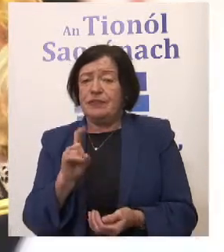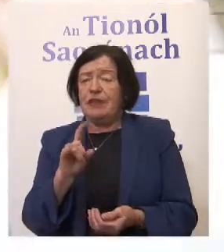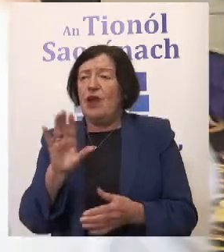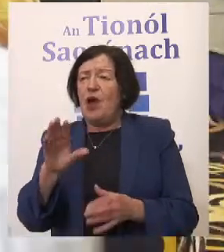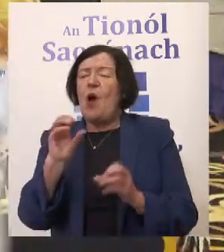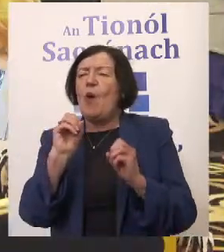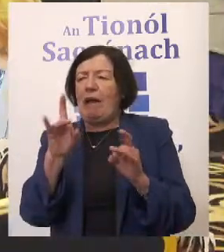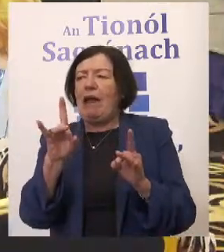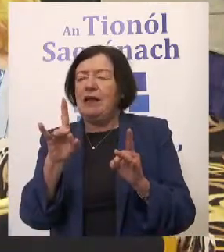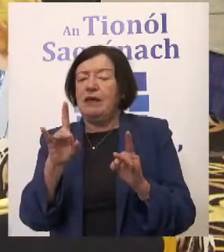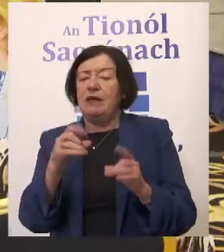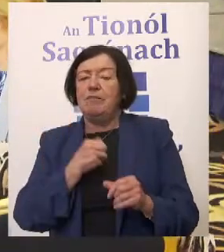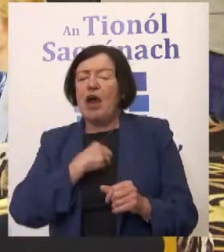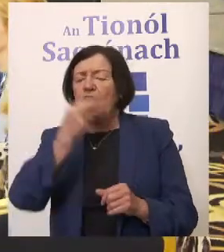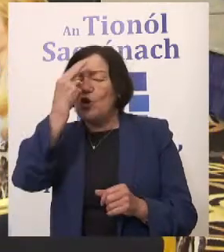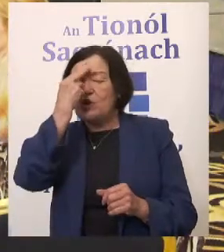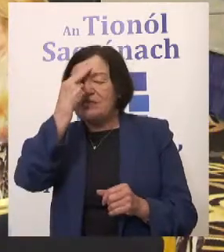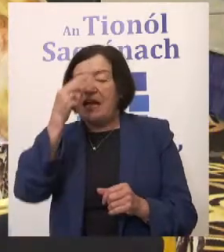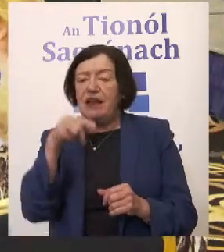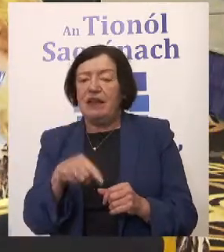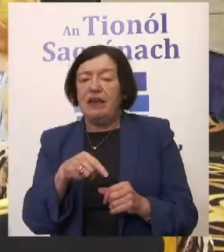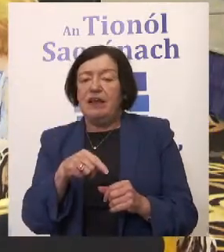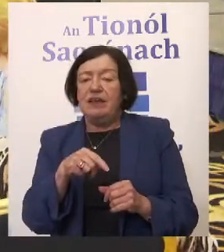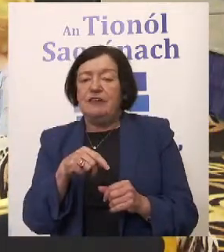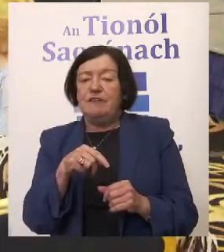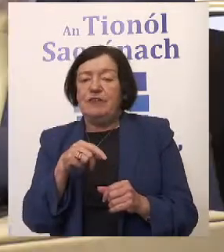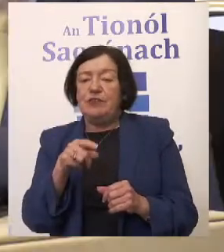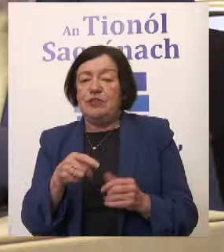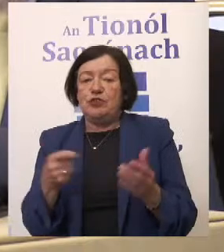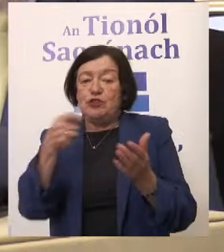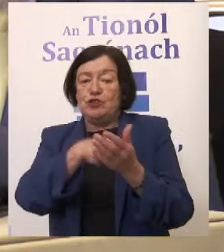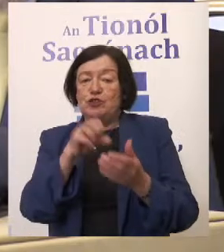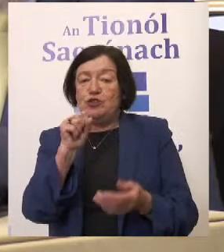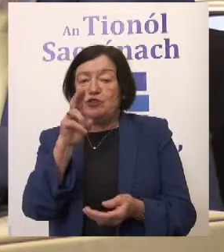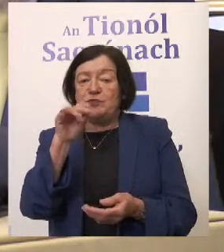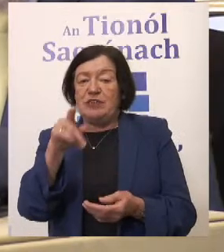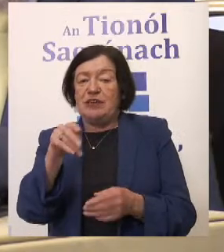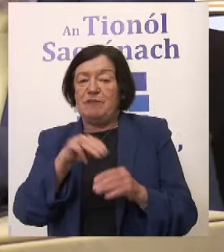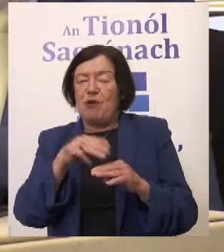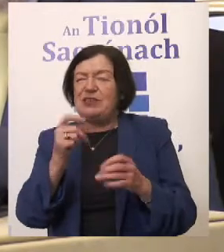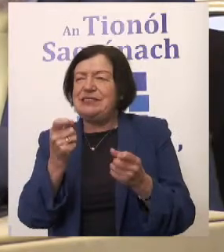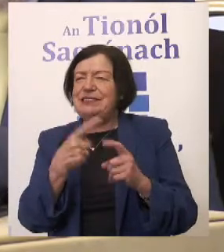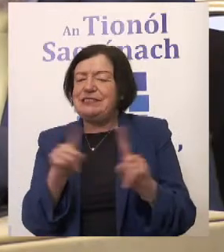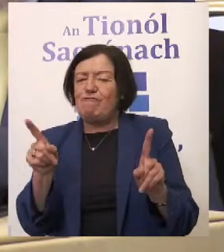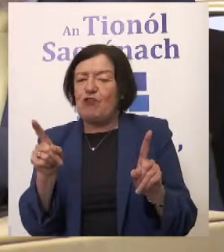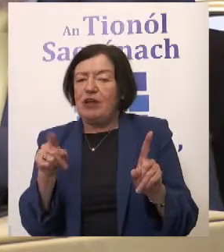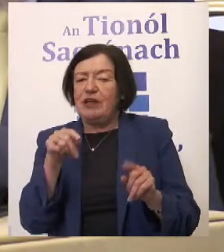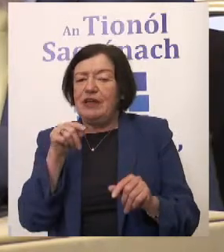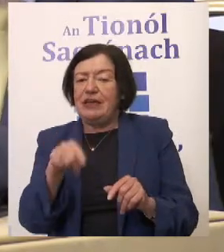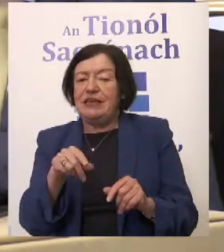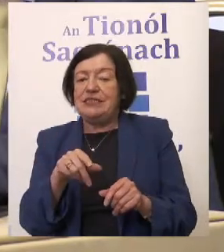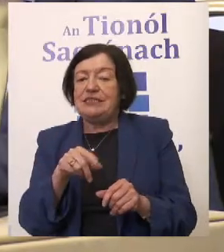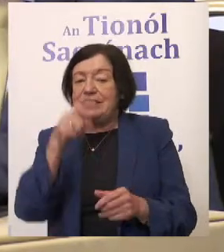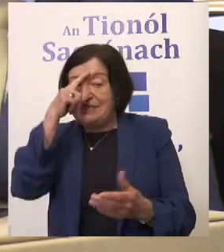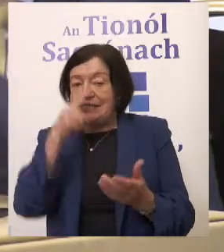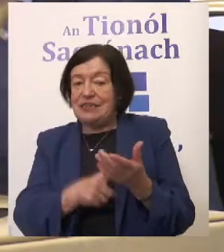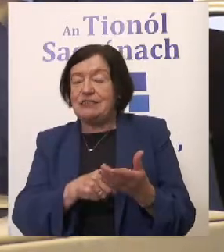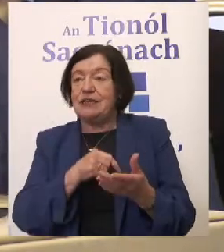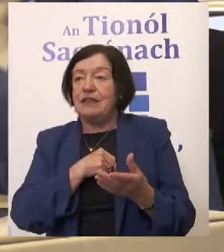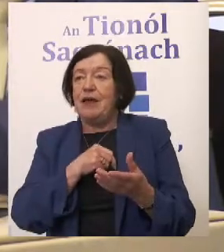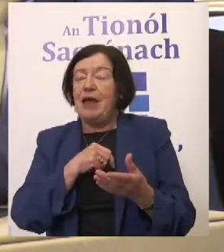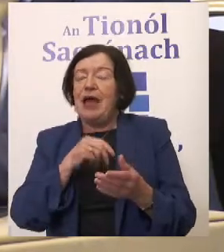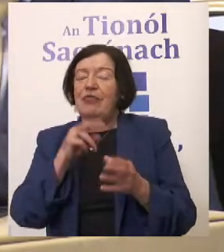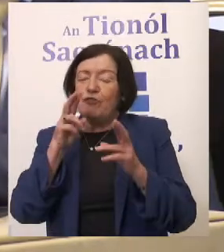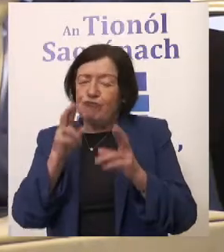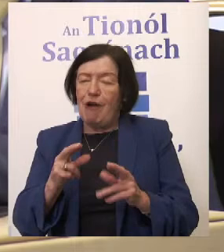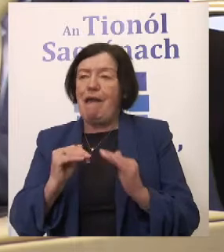Okay, so my understanding of subsidiarity is a bit more nuanced insofar as it's the decision being made at the right level